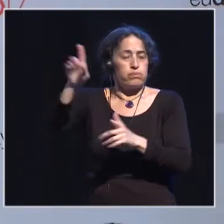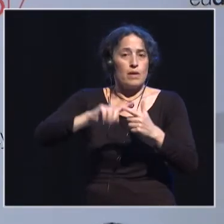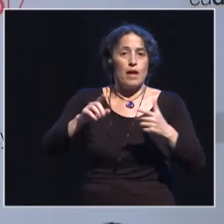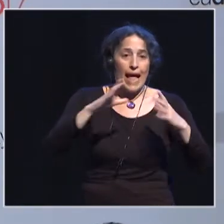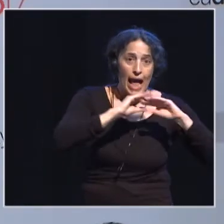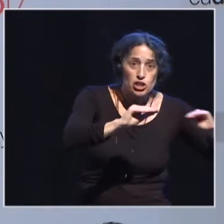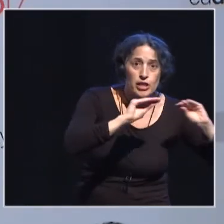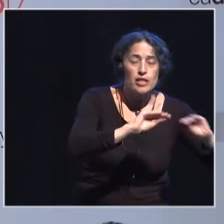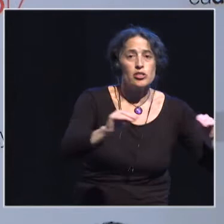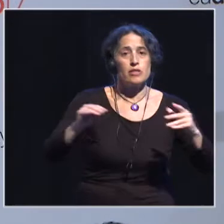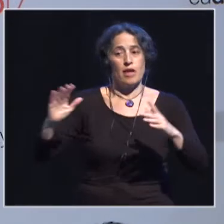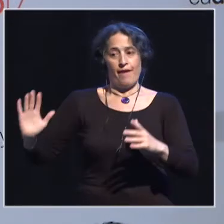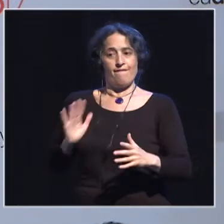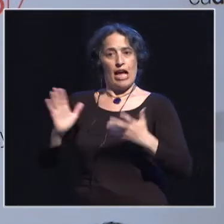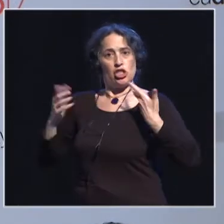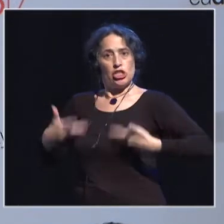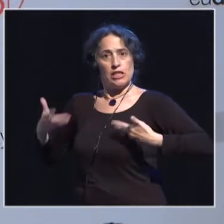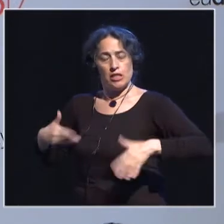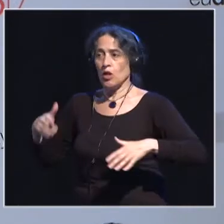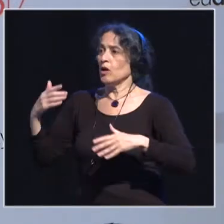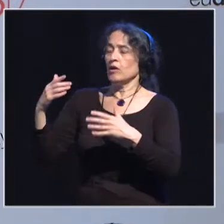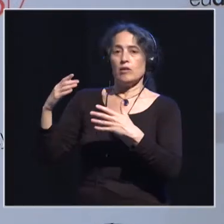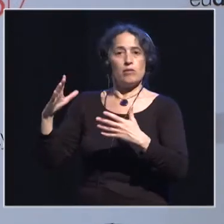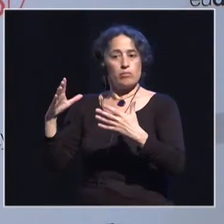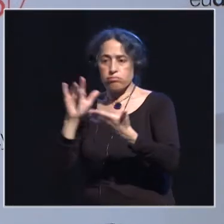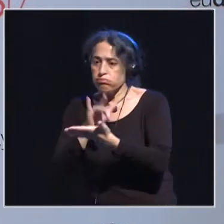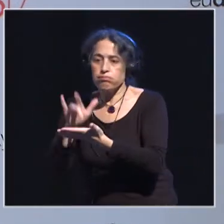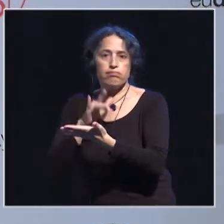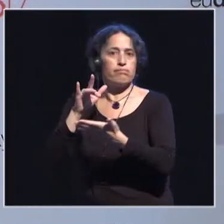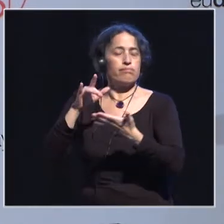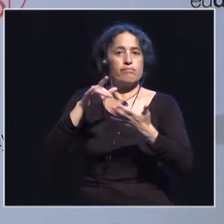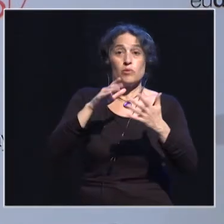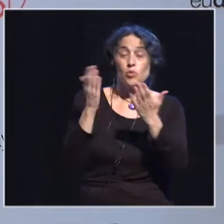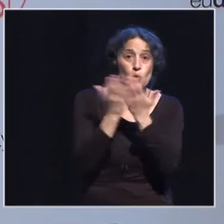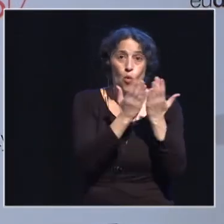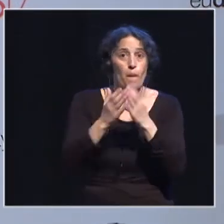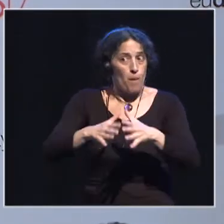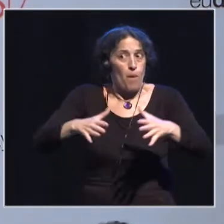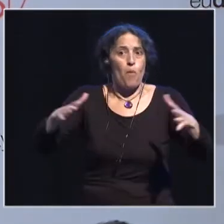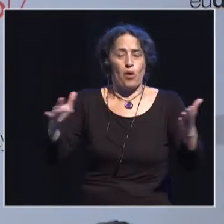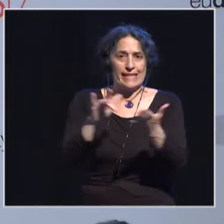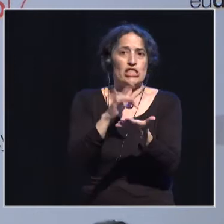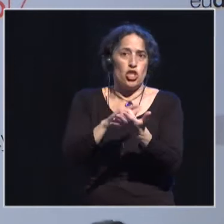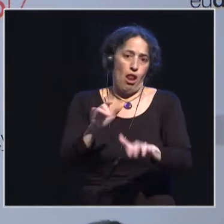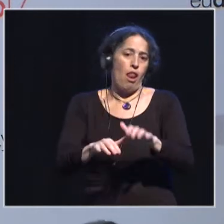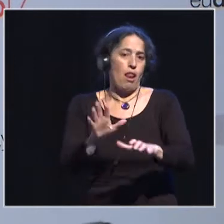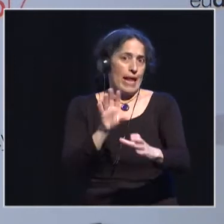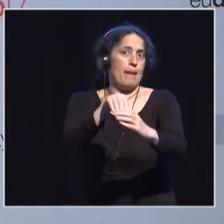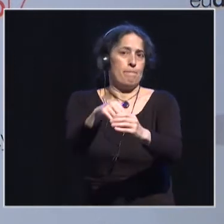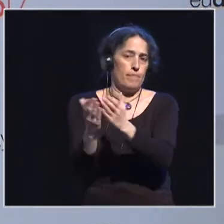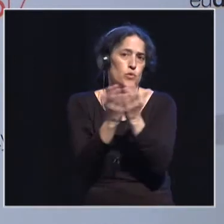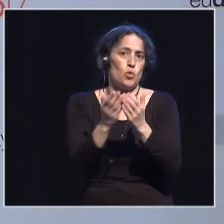industry. Schools are trying to go digital. These are some of the things I'm seeing presently using technology. Okay. Before